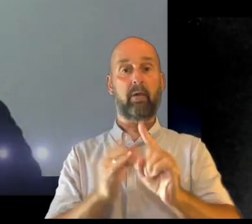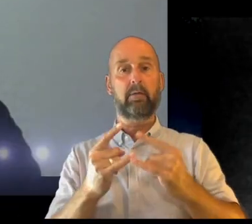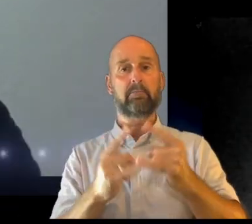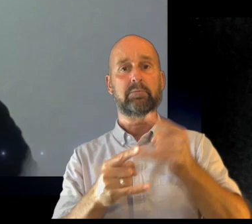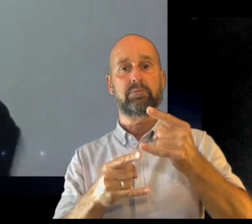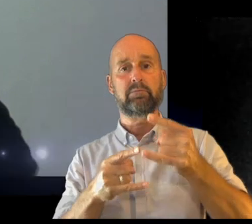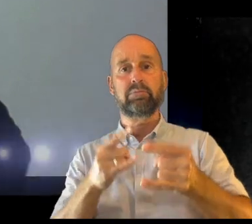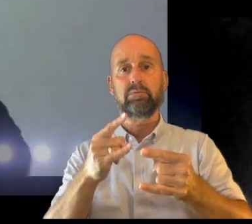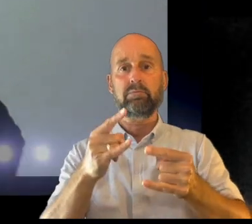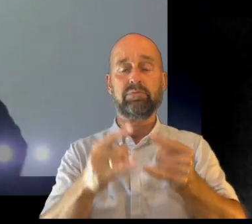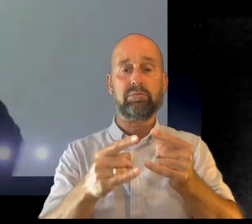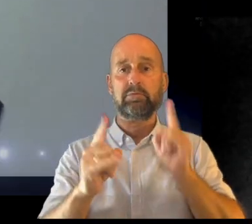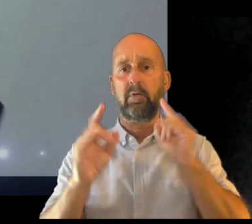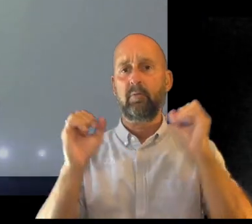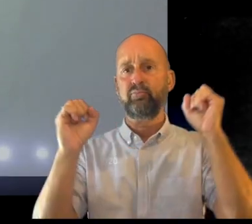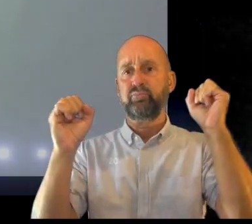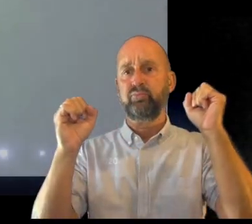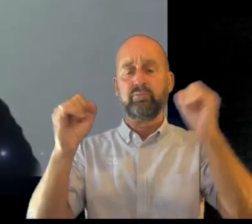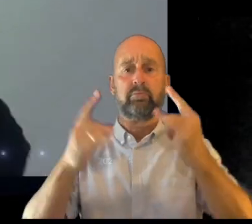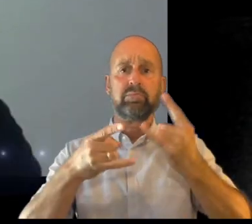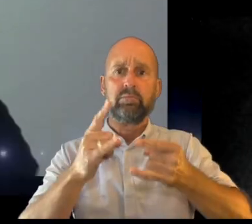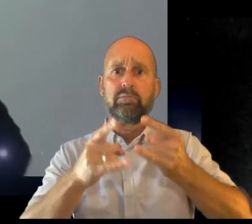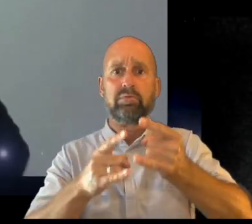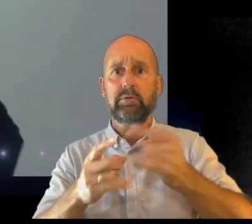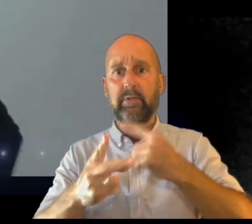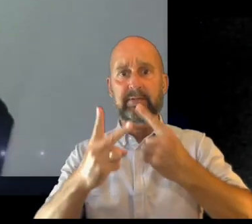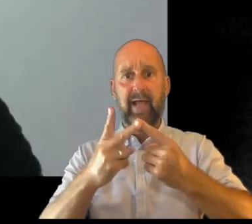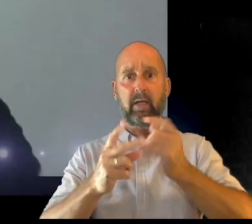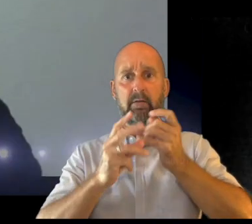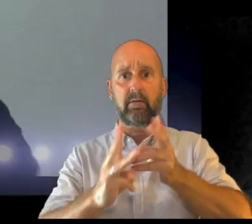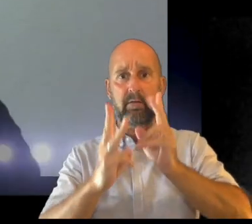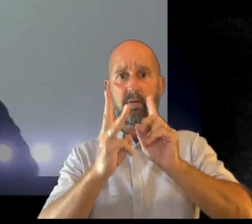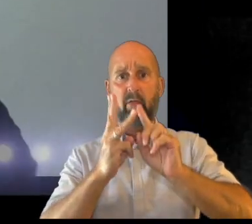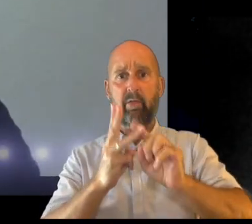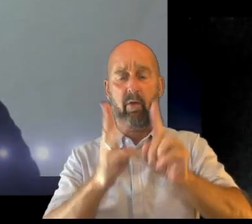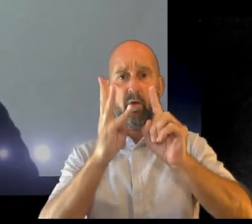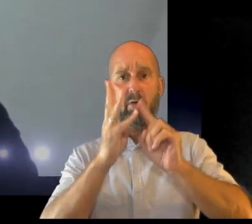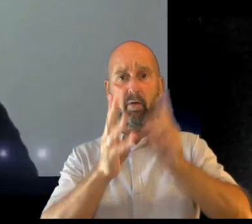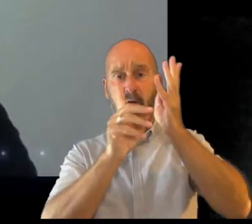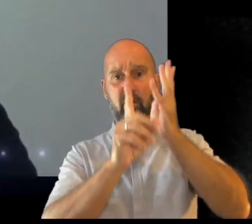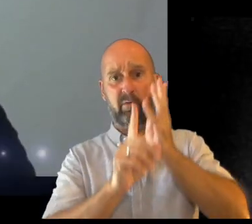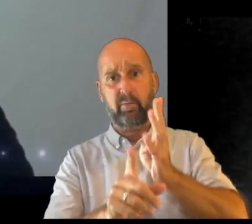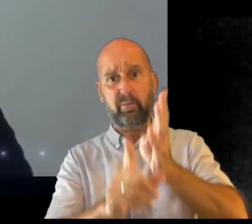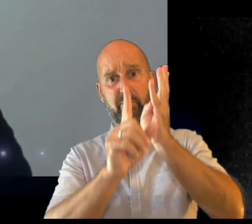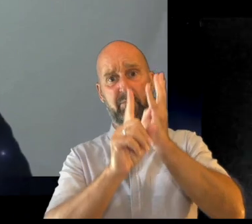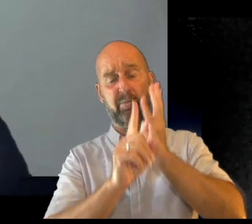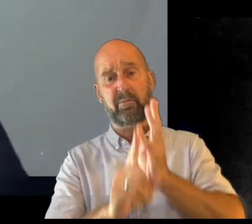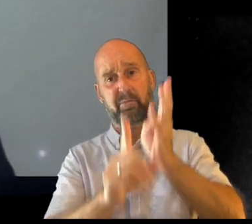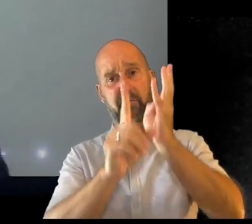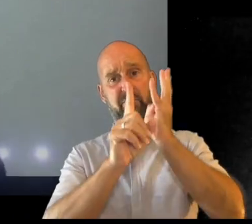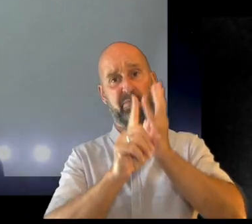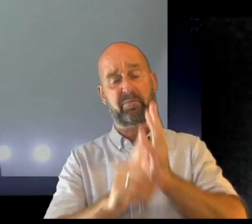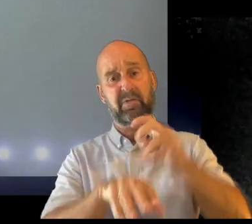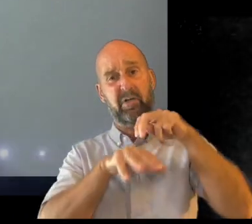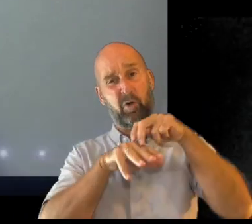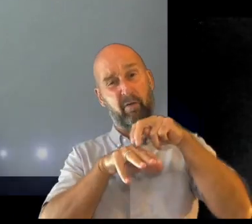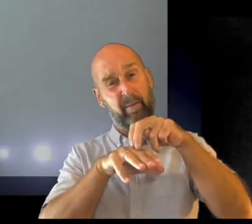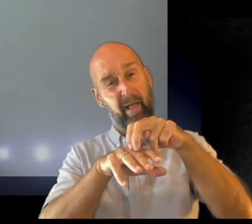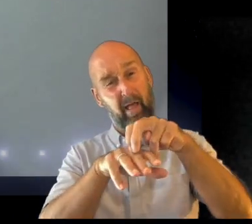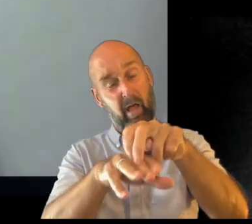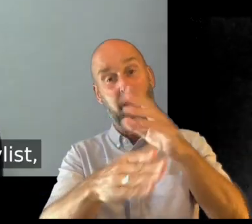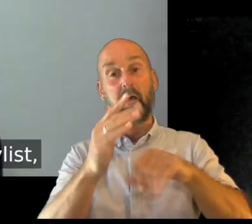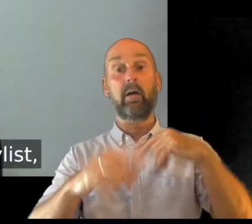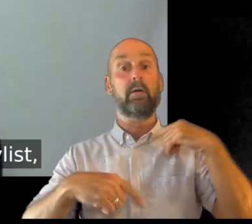in time with the hypnotic chill house. Then the second model, then the third model, a sublime conveyor belt, an unstoppable